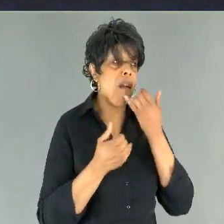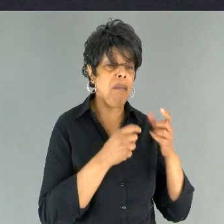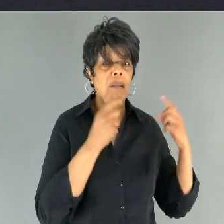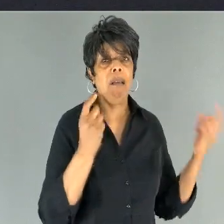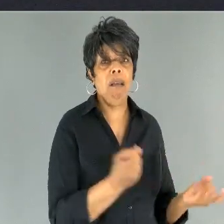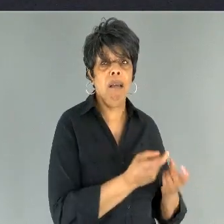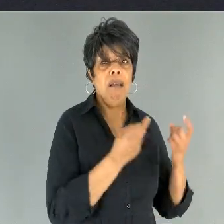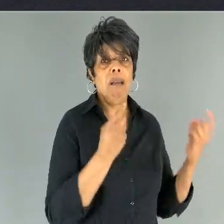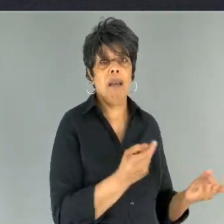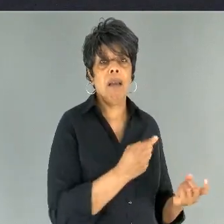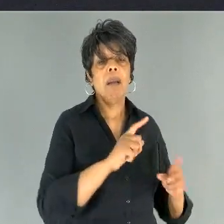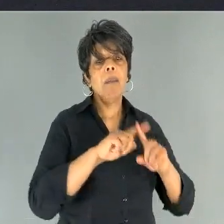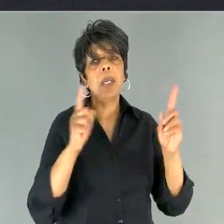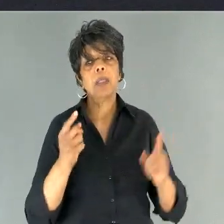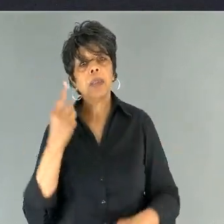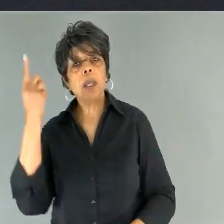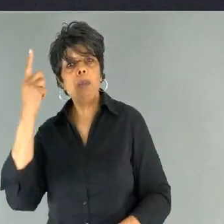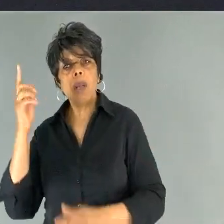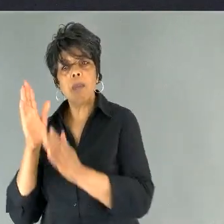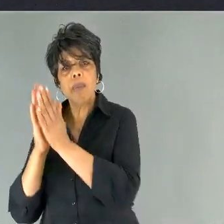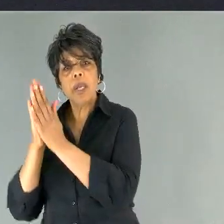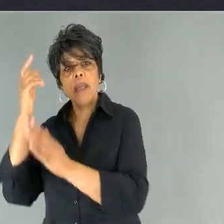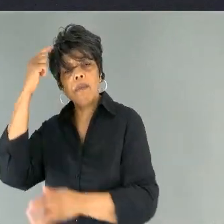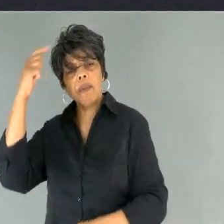and someone gave me